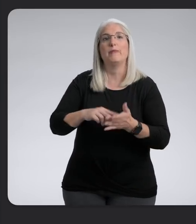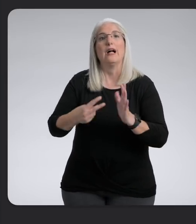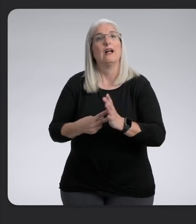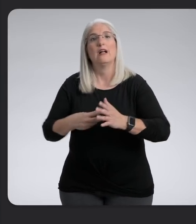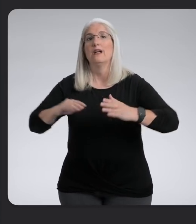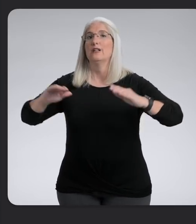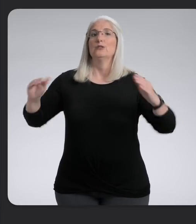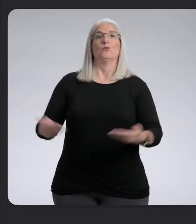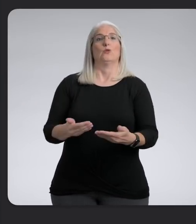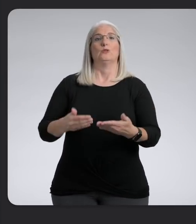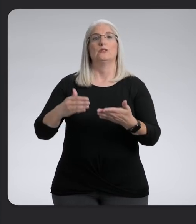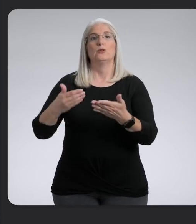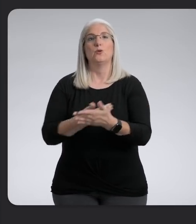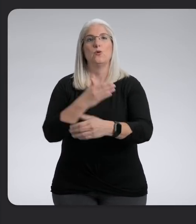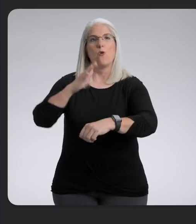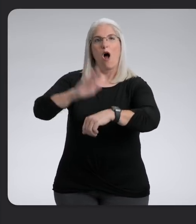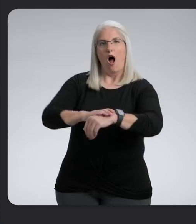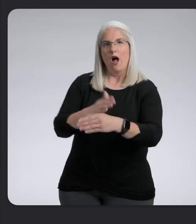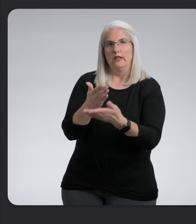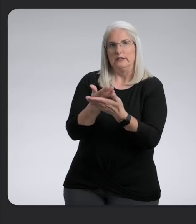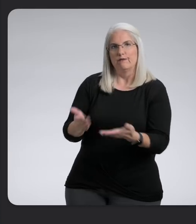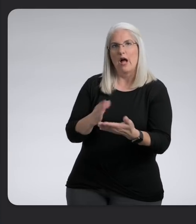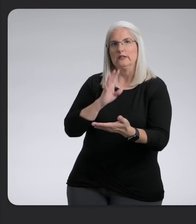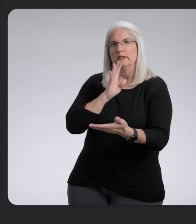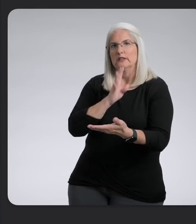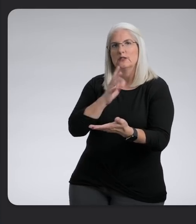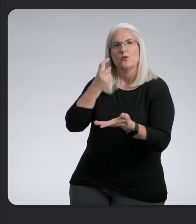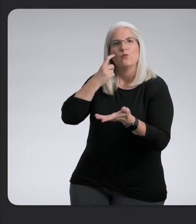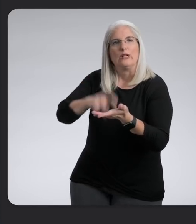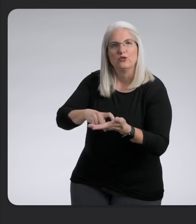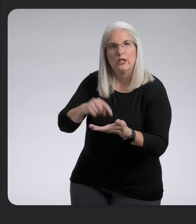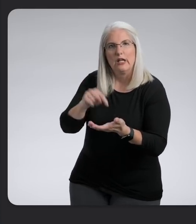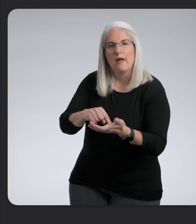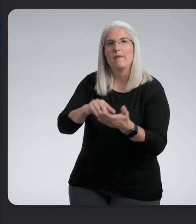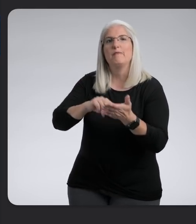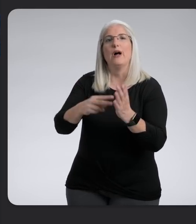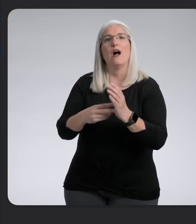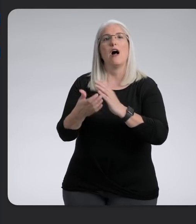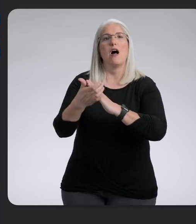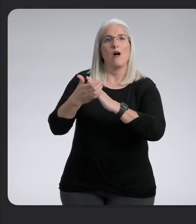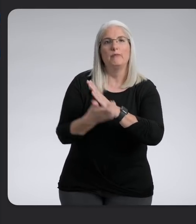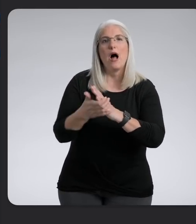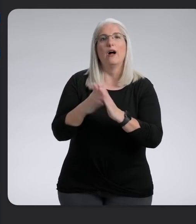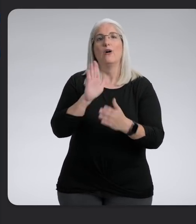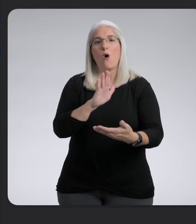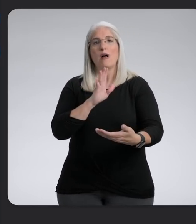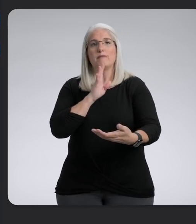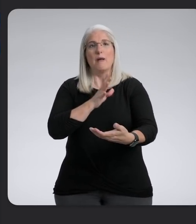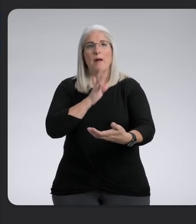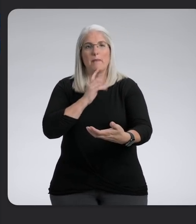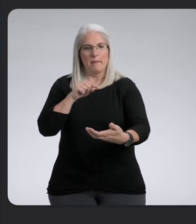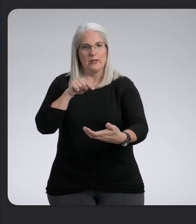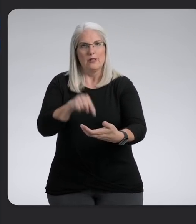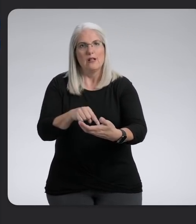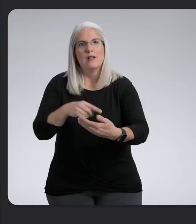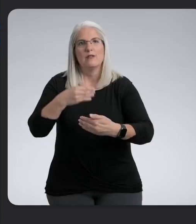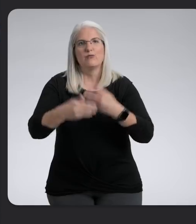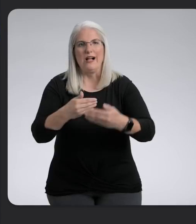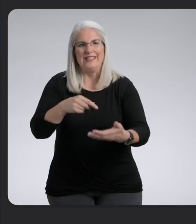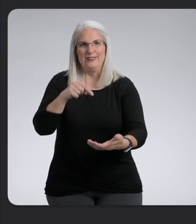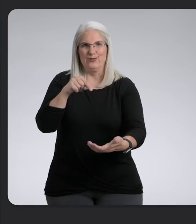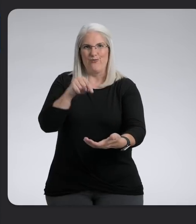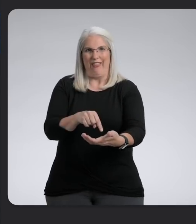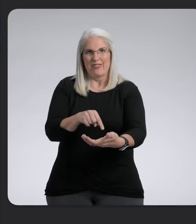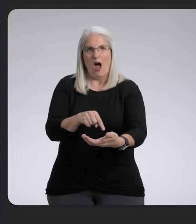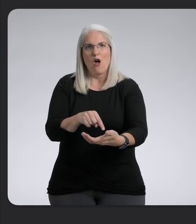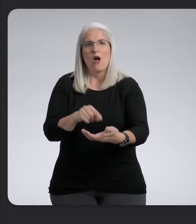recognition. This means that by default, your audio is all processed right on your iPhone or iPad. This addresses the biggest privacy concern we hear for voice